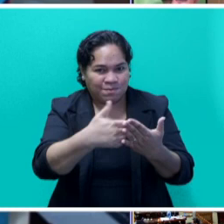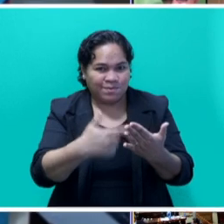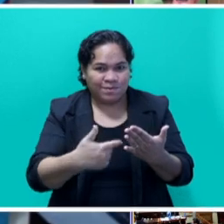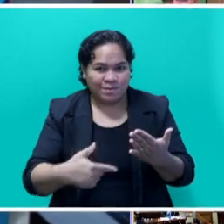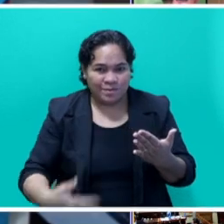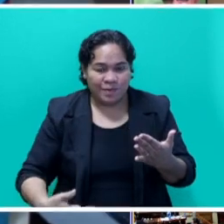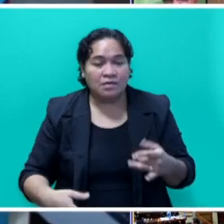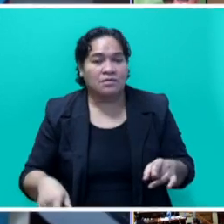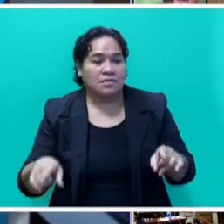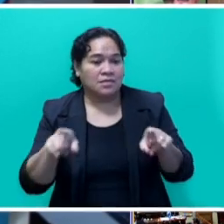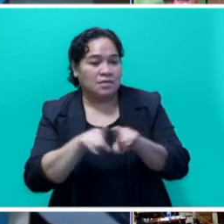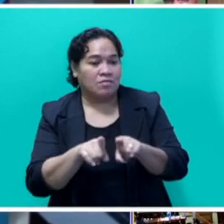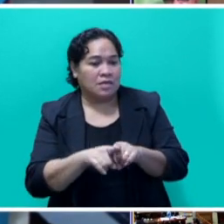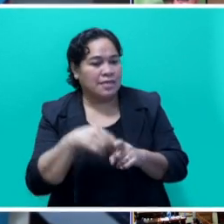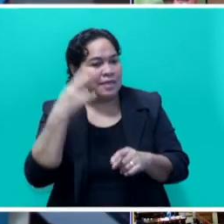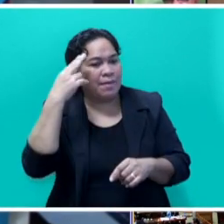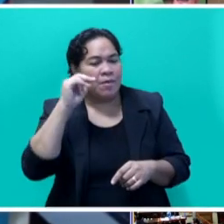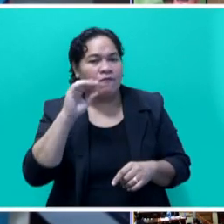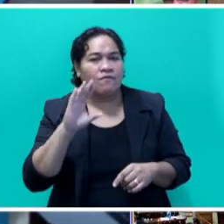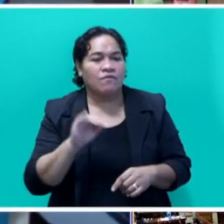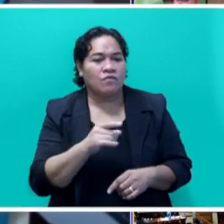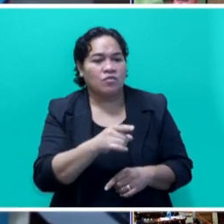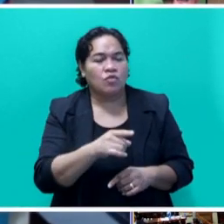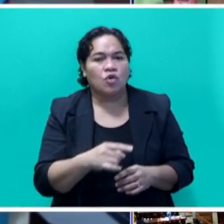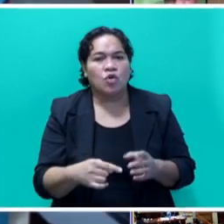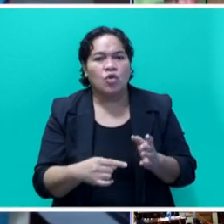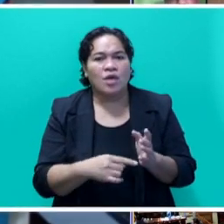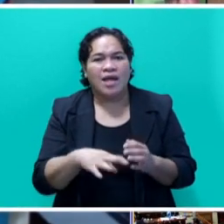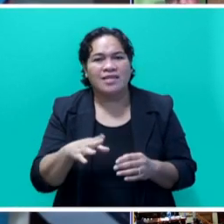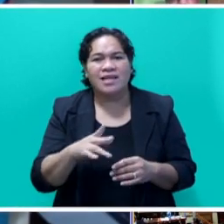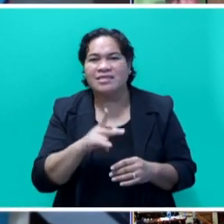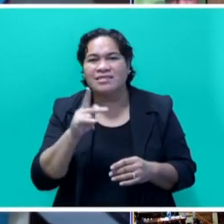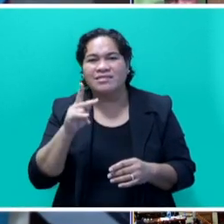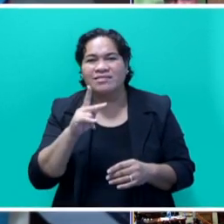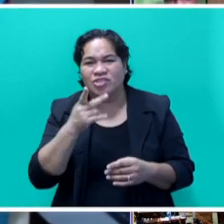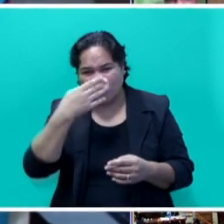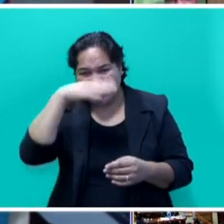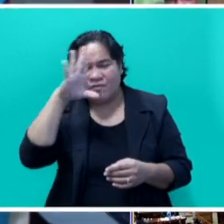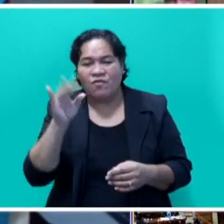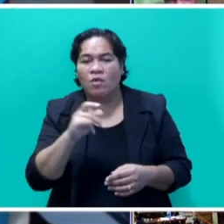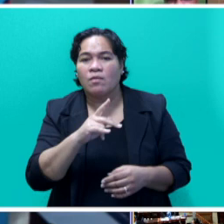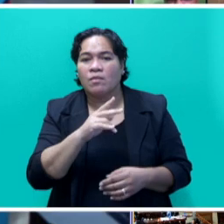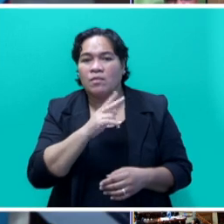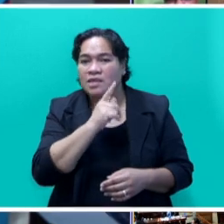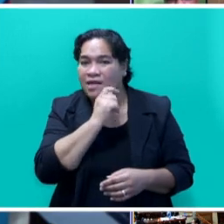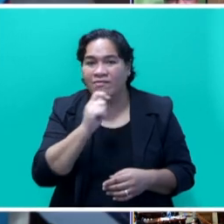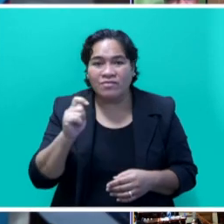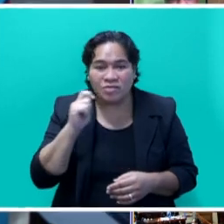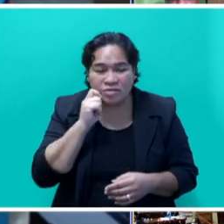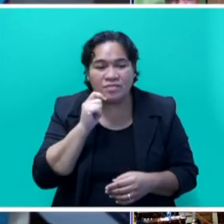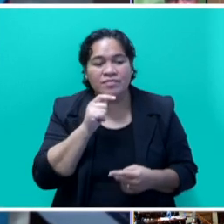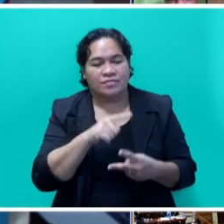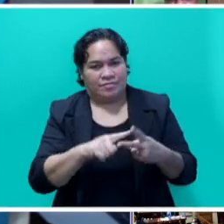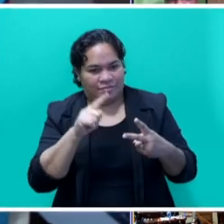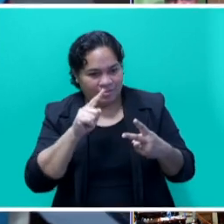including the name of the Tidakau, who's present in Parliament, and of course